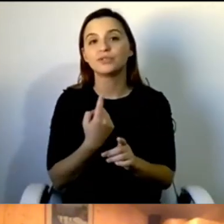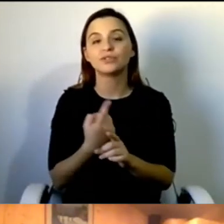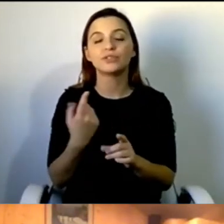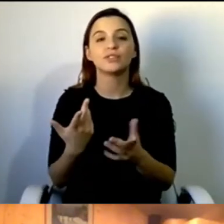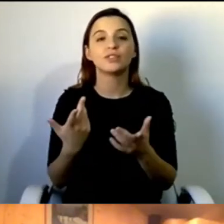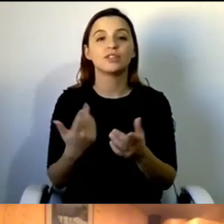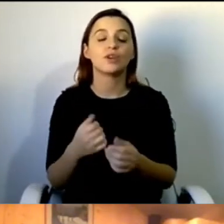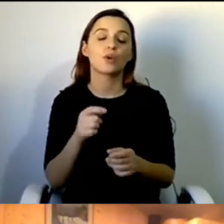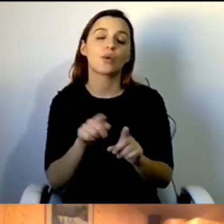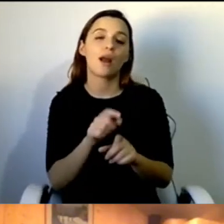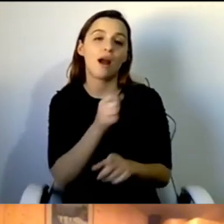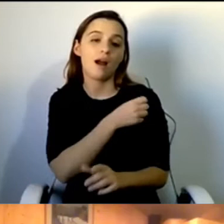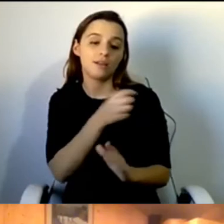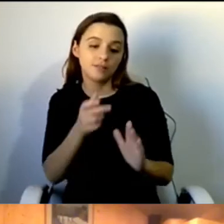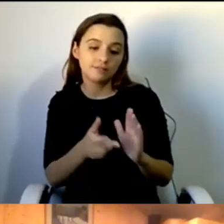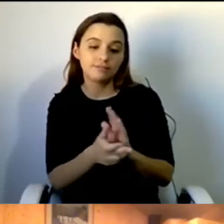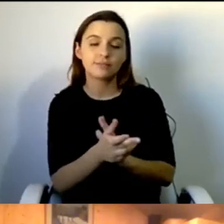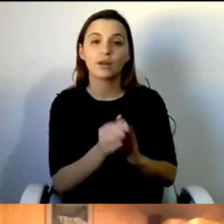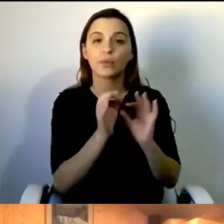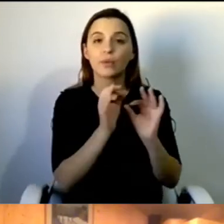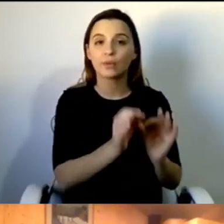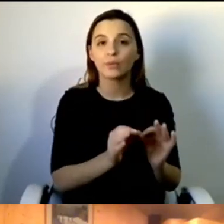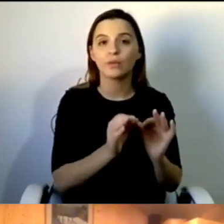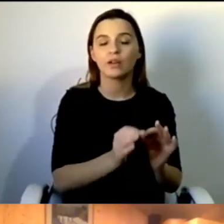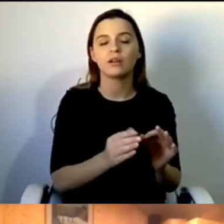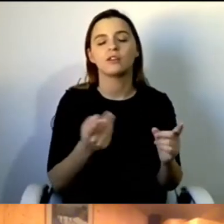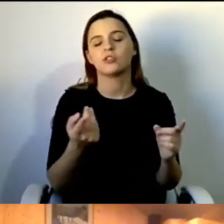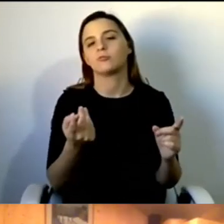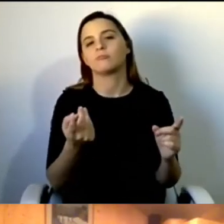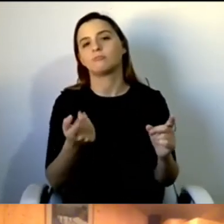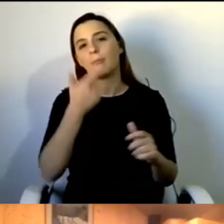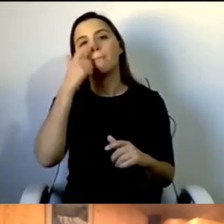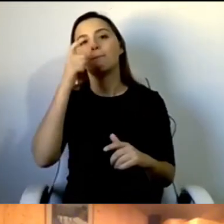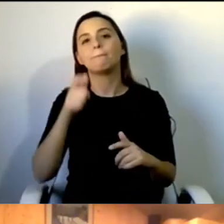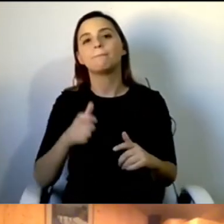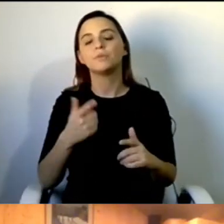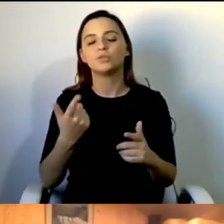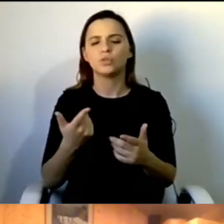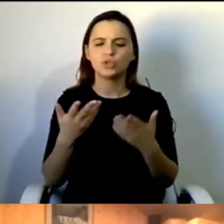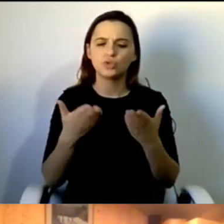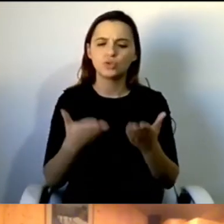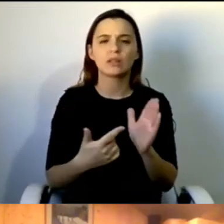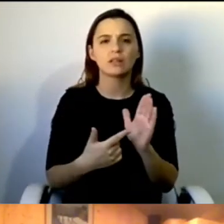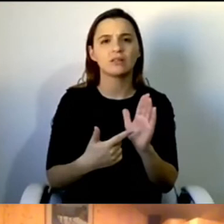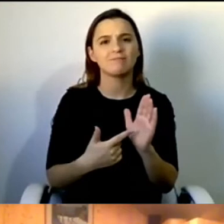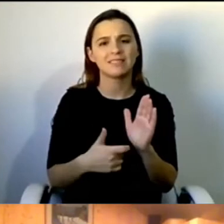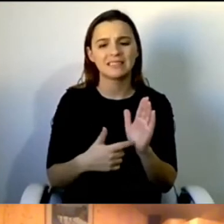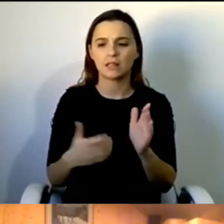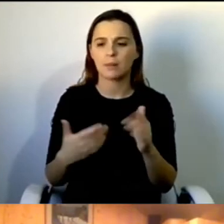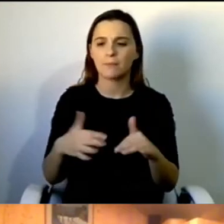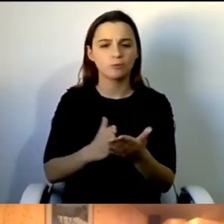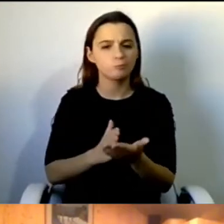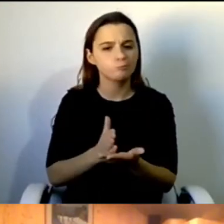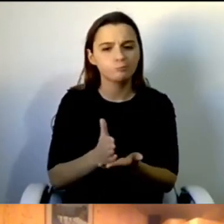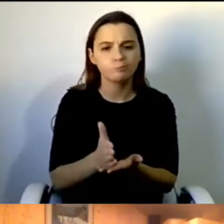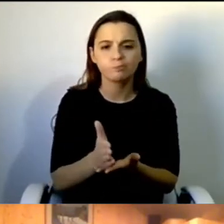really fit people who needed help more continuously or who couldn't really schedule their help.